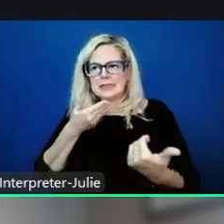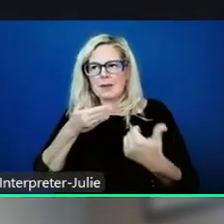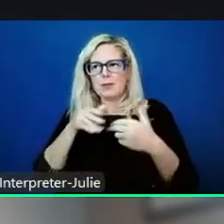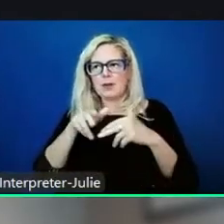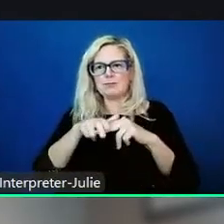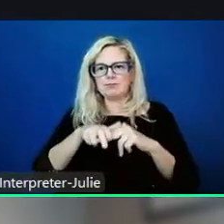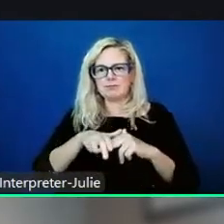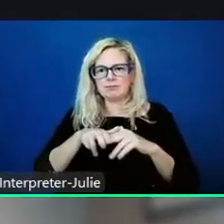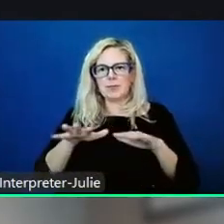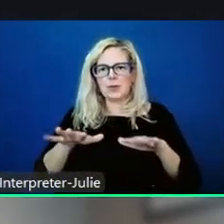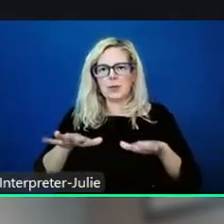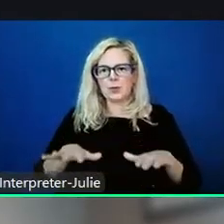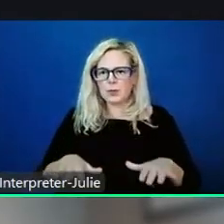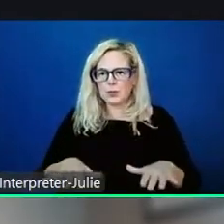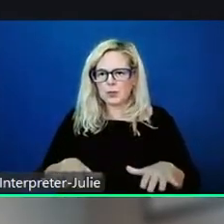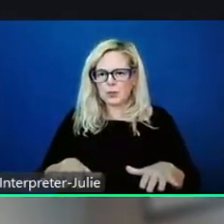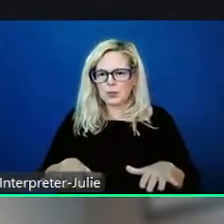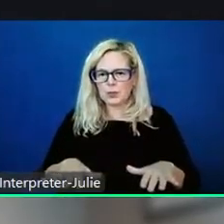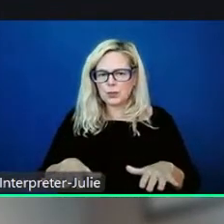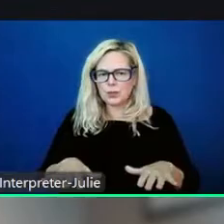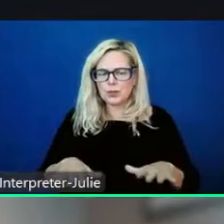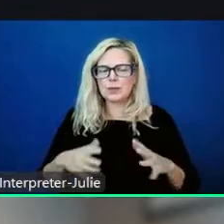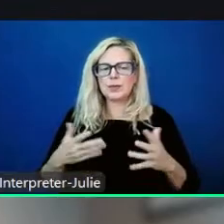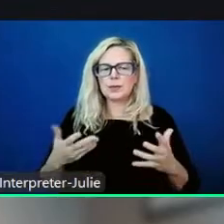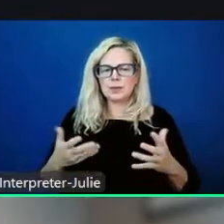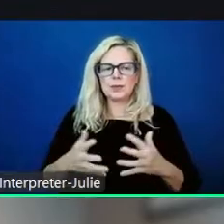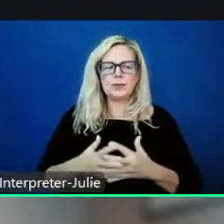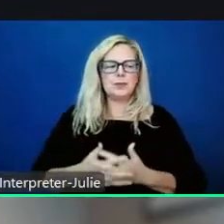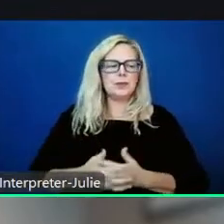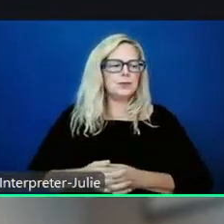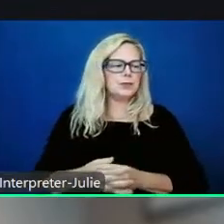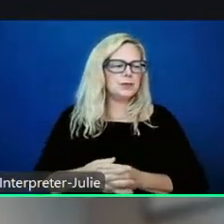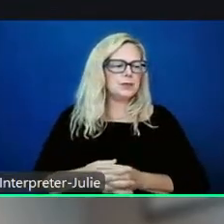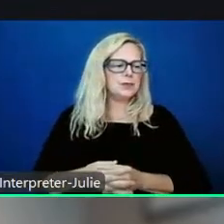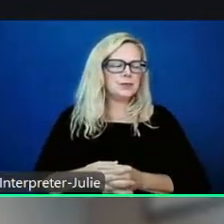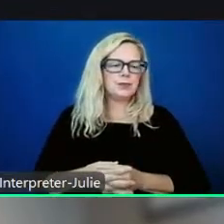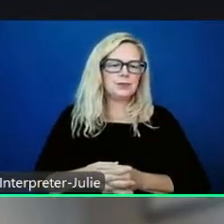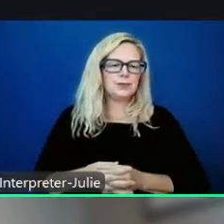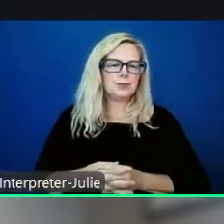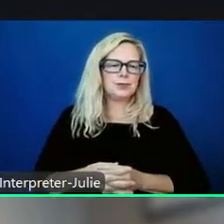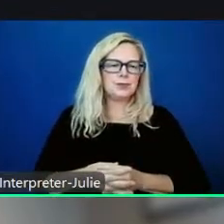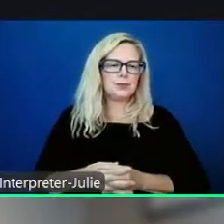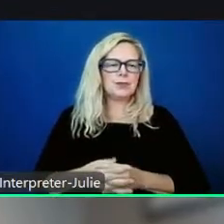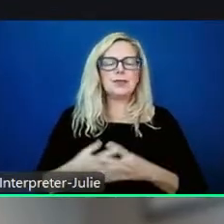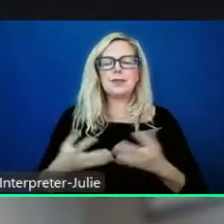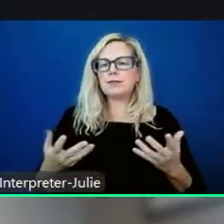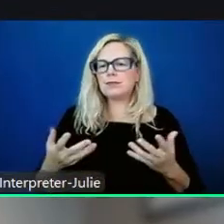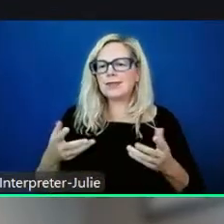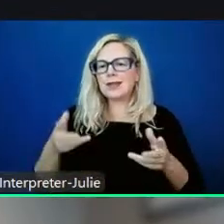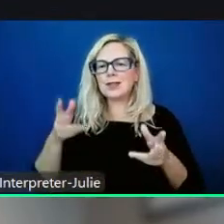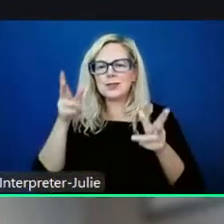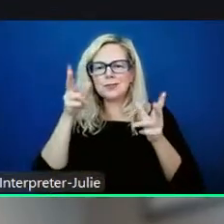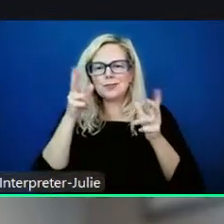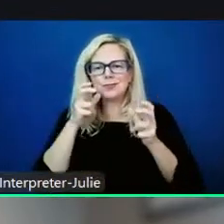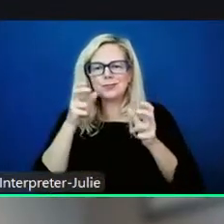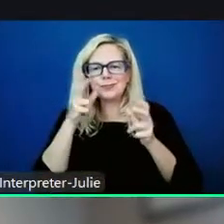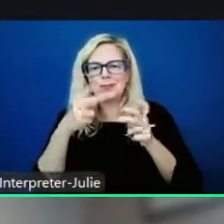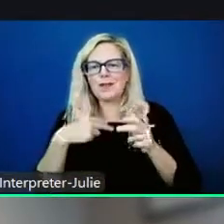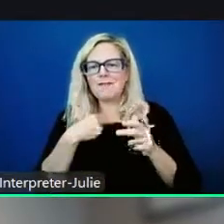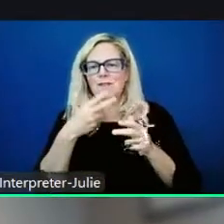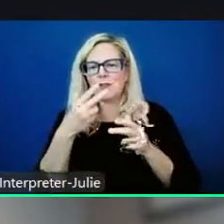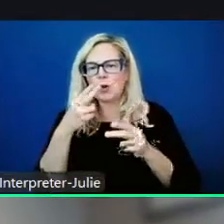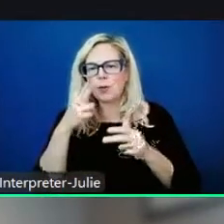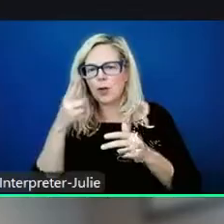So history taking accommodations. So the process of taking a verbal history of a patient's clinical presentation can be